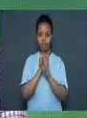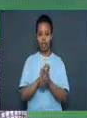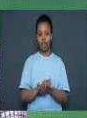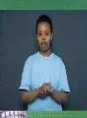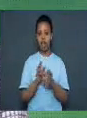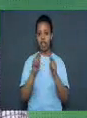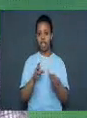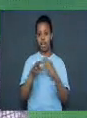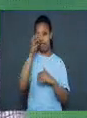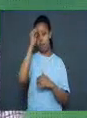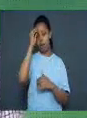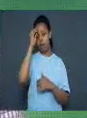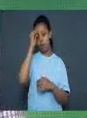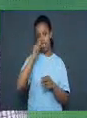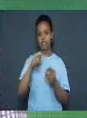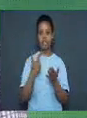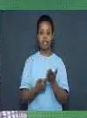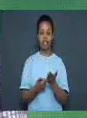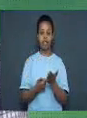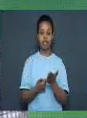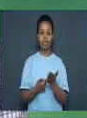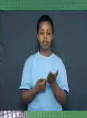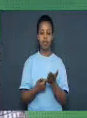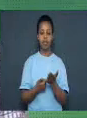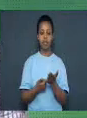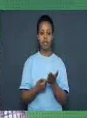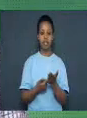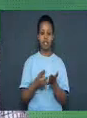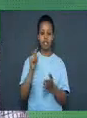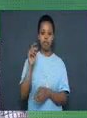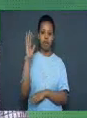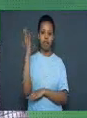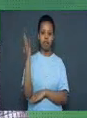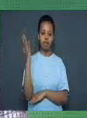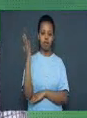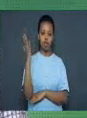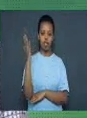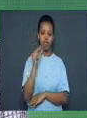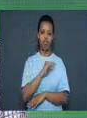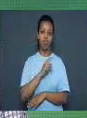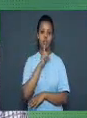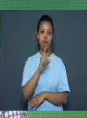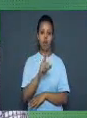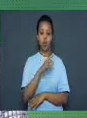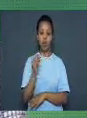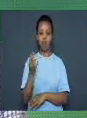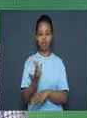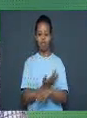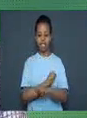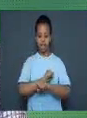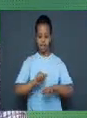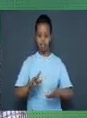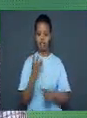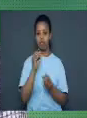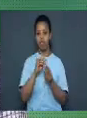lesson. Today, we learned about the characteristics of temperate forests